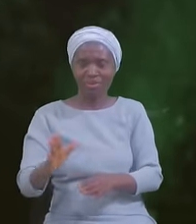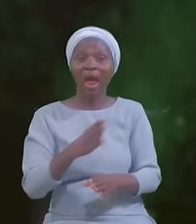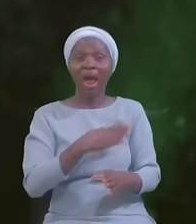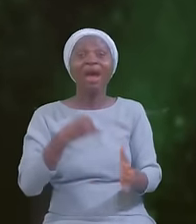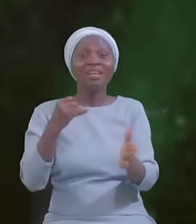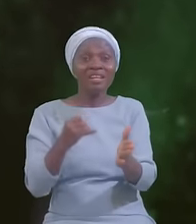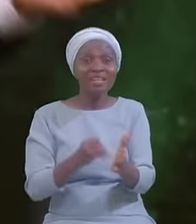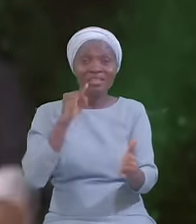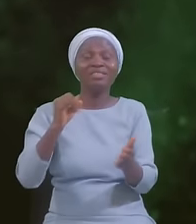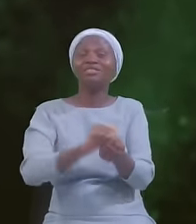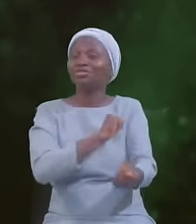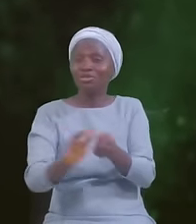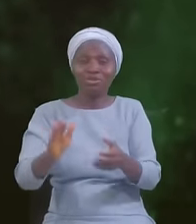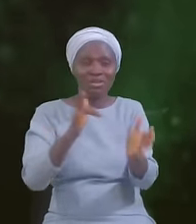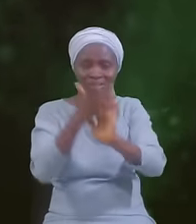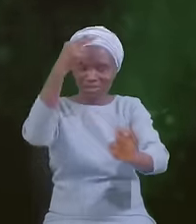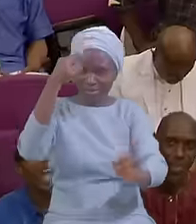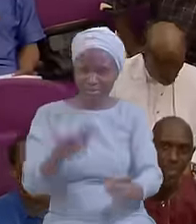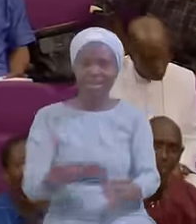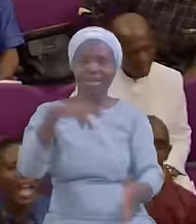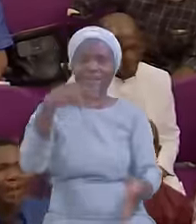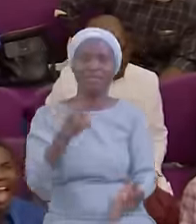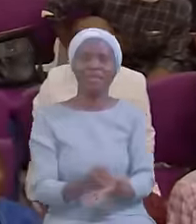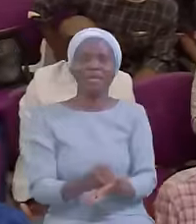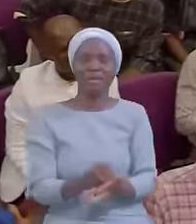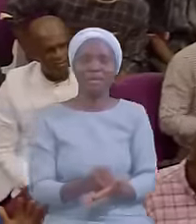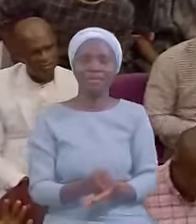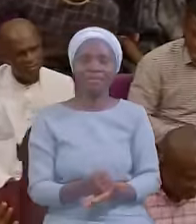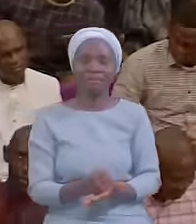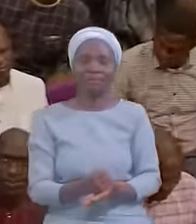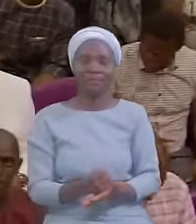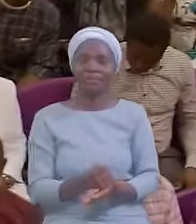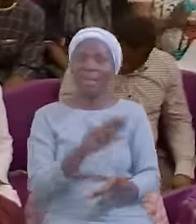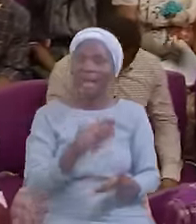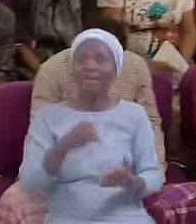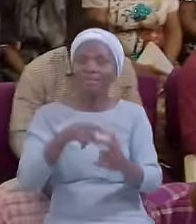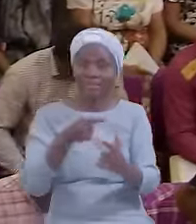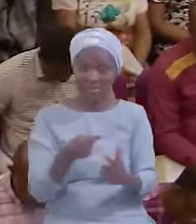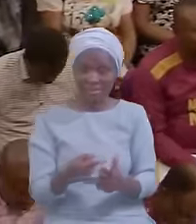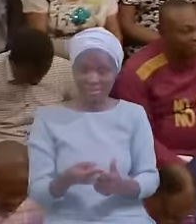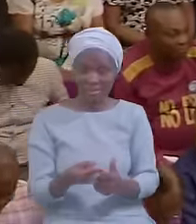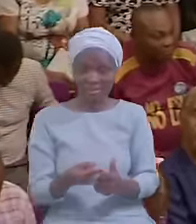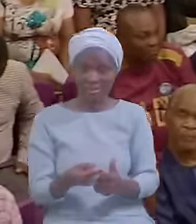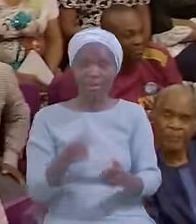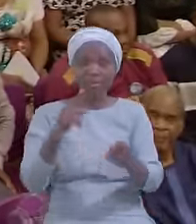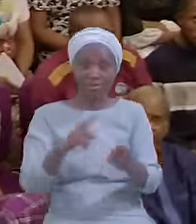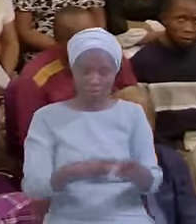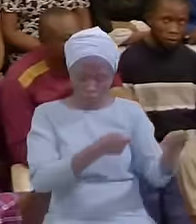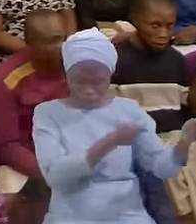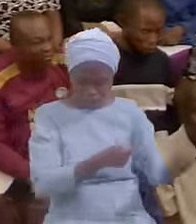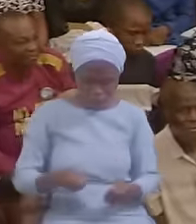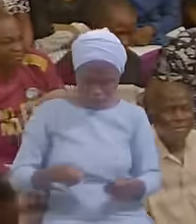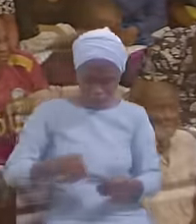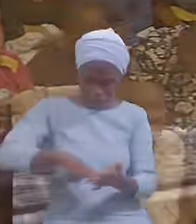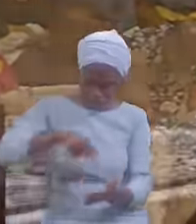is destroyed in Jesus' name. And then to throw down. You